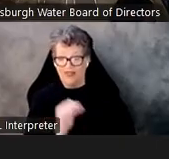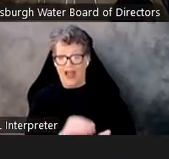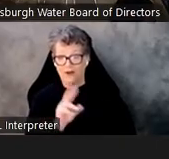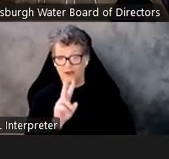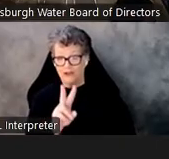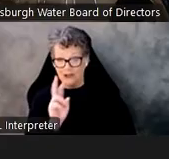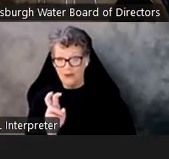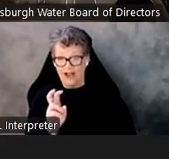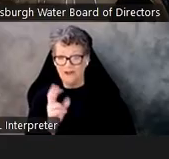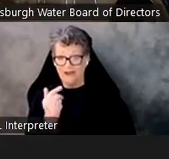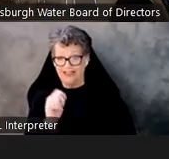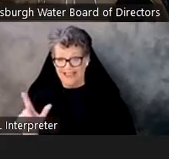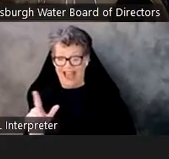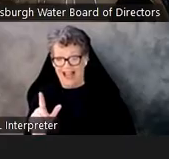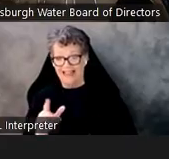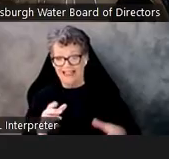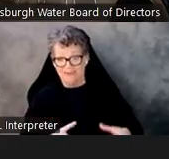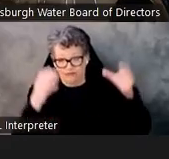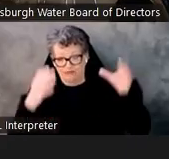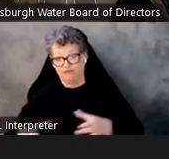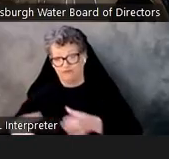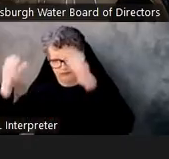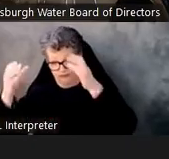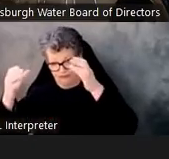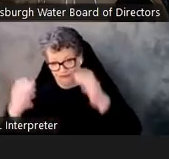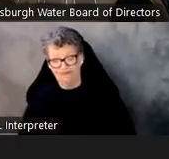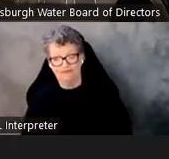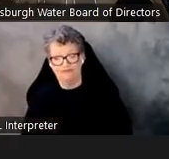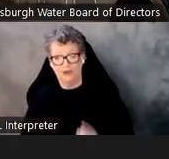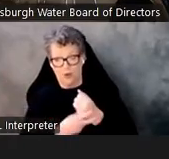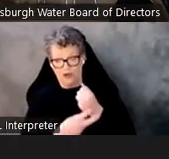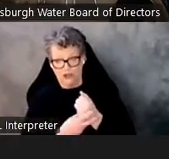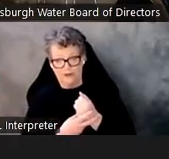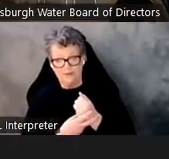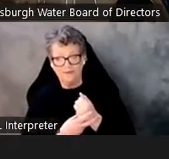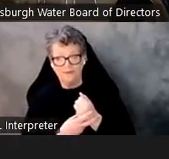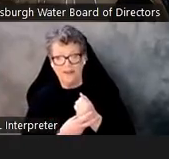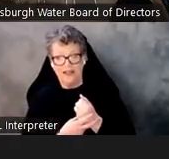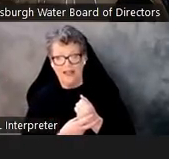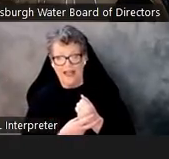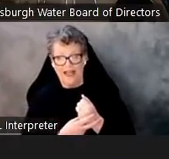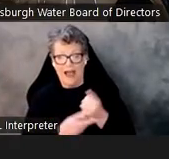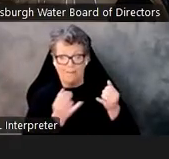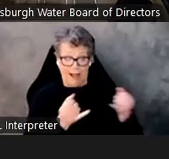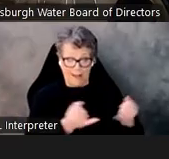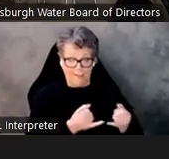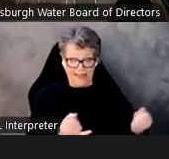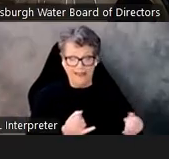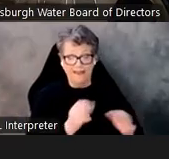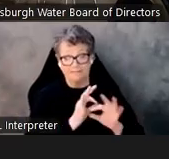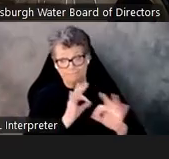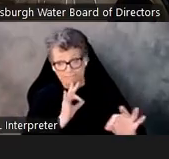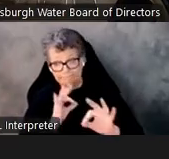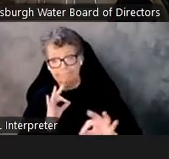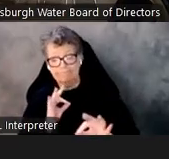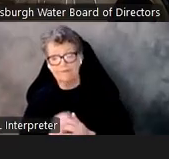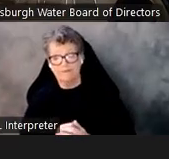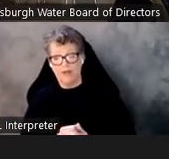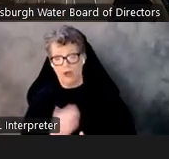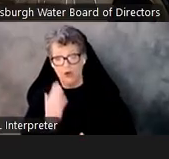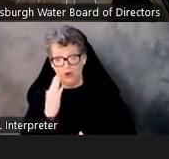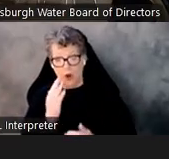1,200 gallon bulk sodium hypochlorite storage tanks, associated piping, and level monitoring equipment. Note, in